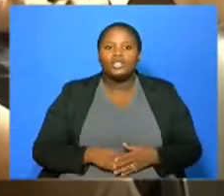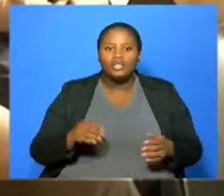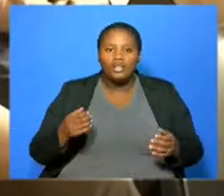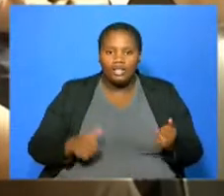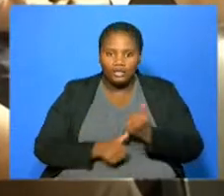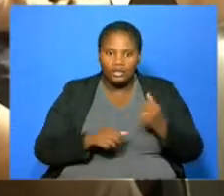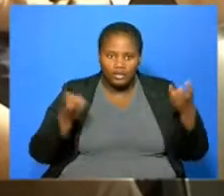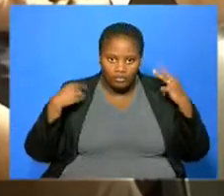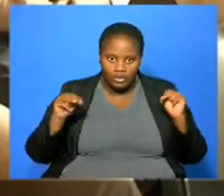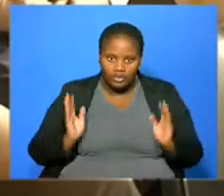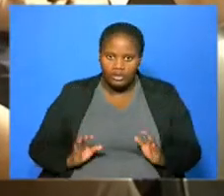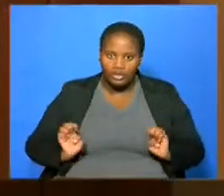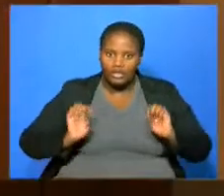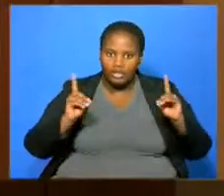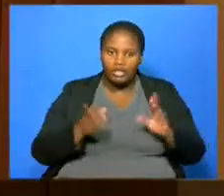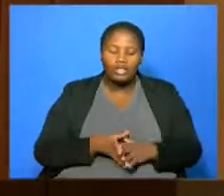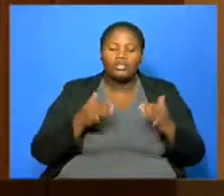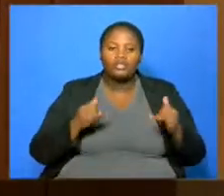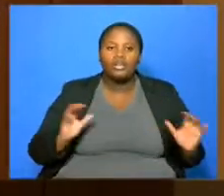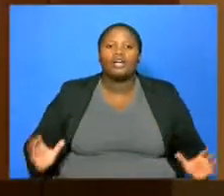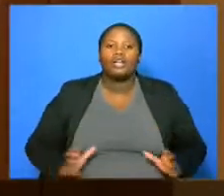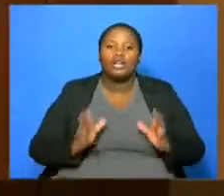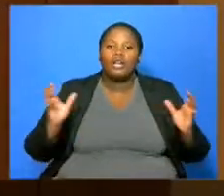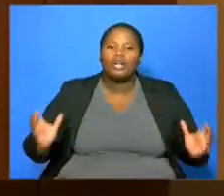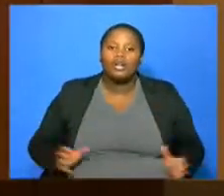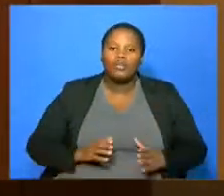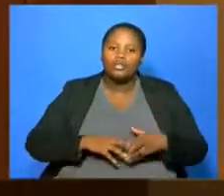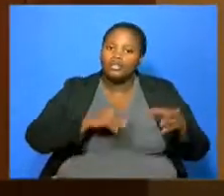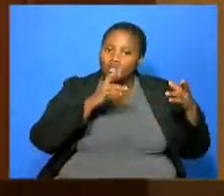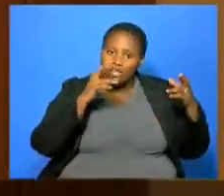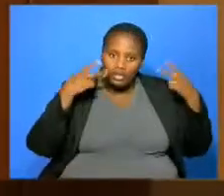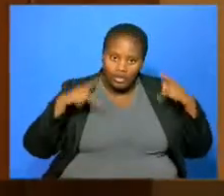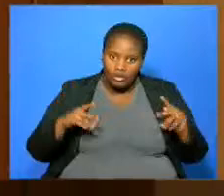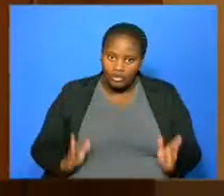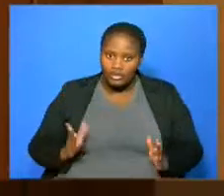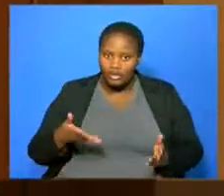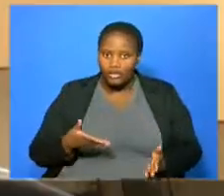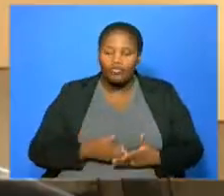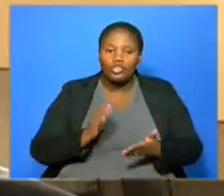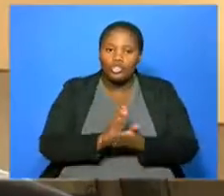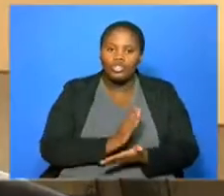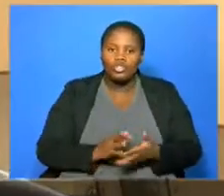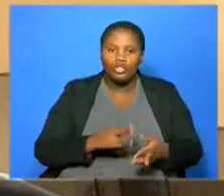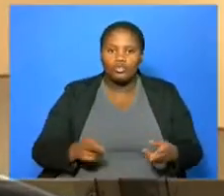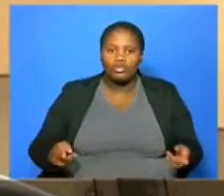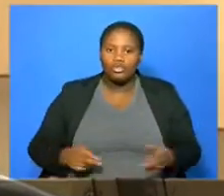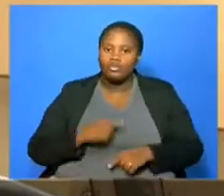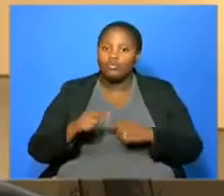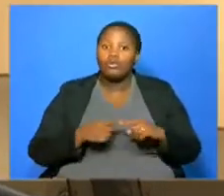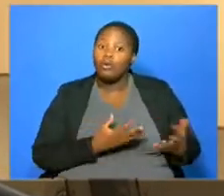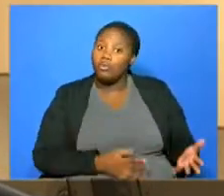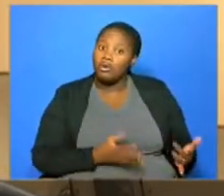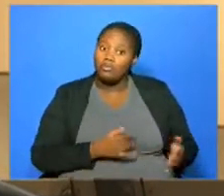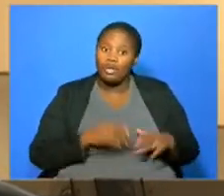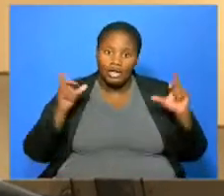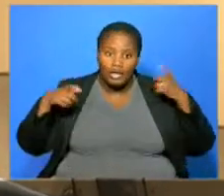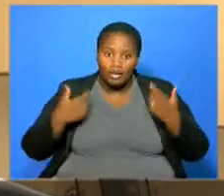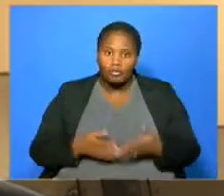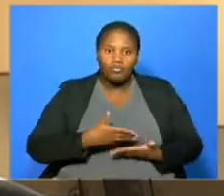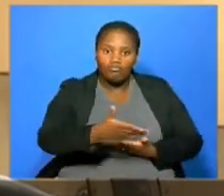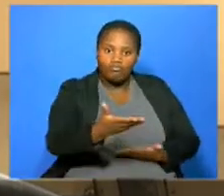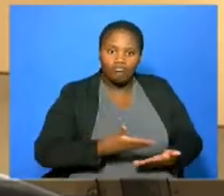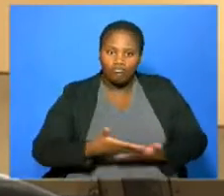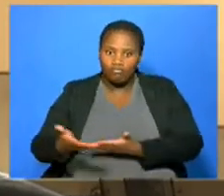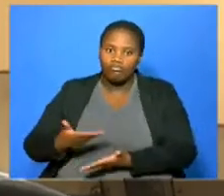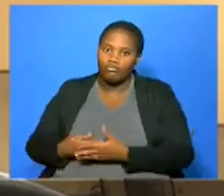Sasso, encouraged Dikgosi to prioritize their roles and share resources while still awaiting government to provide